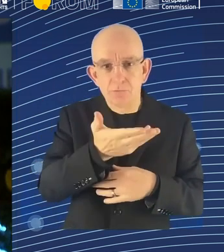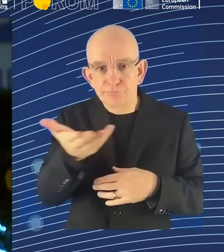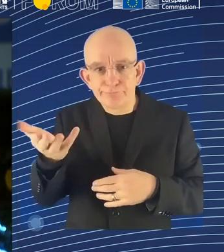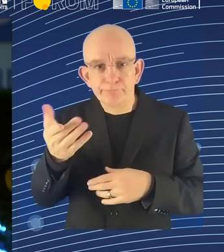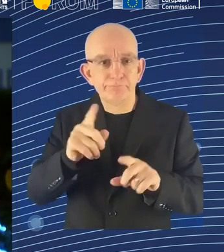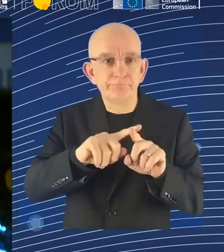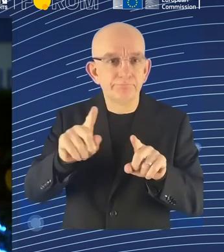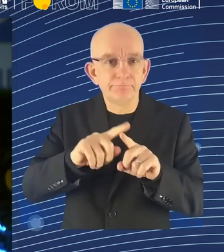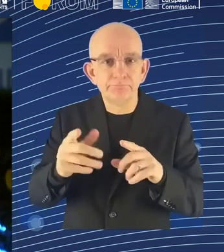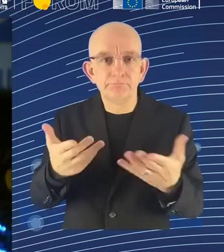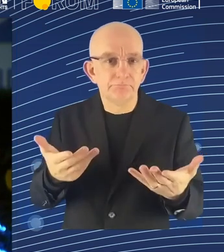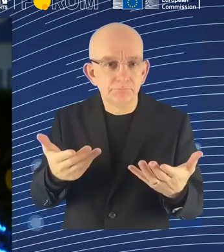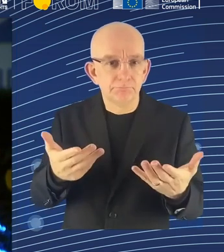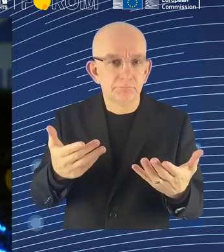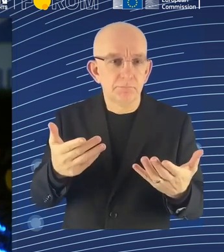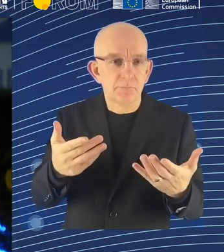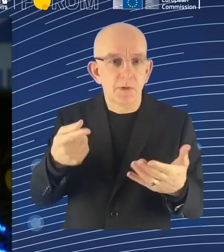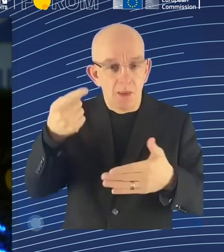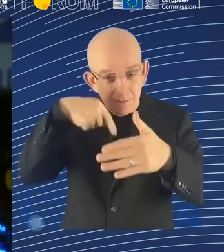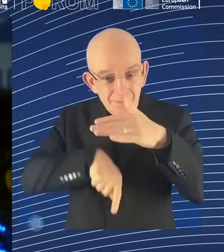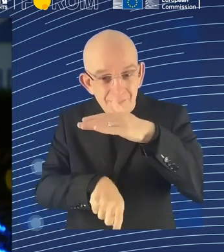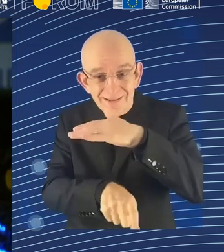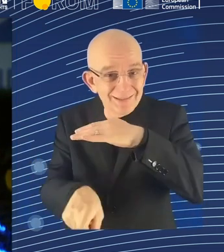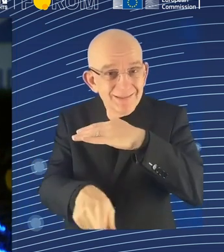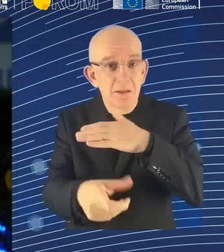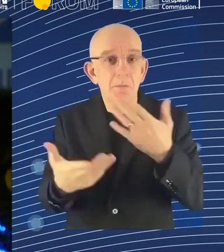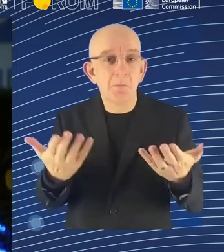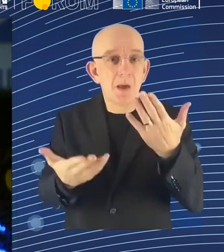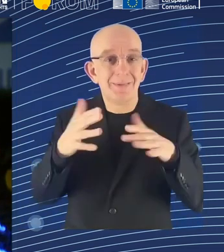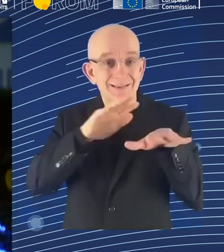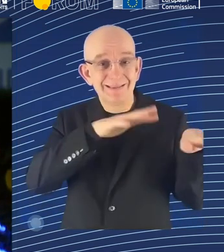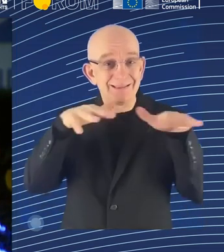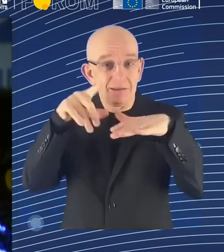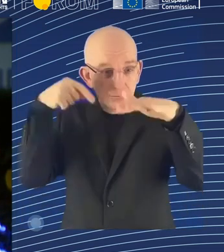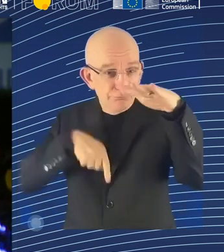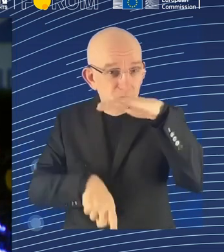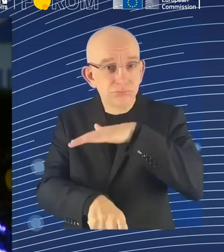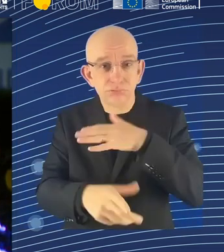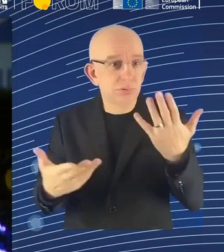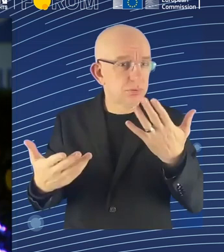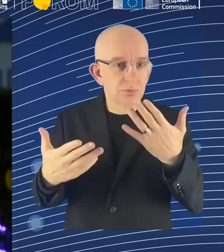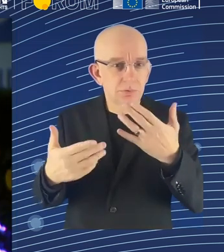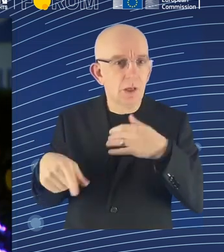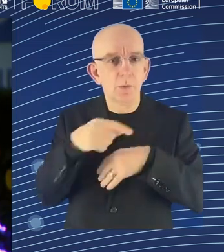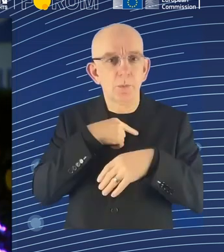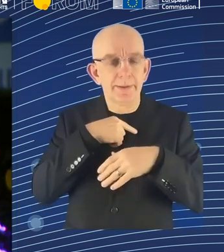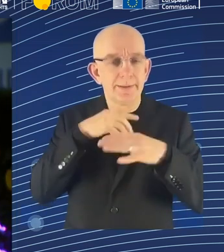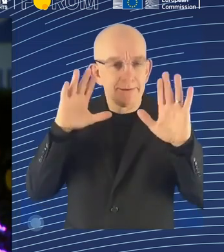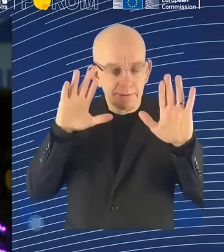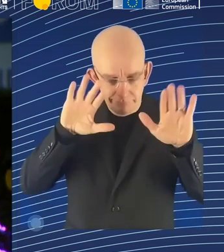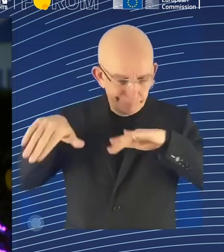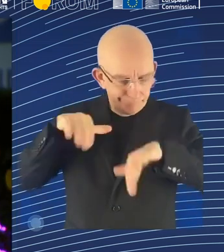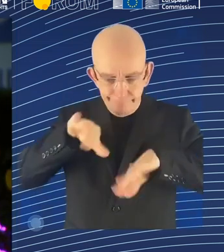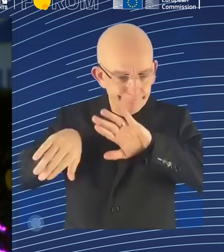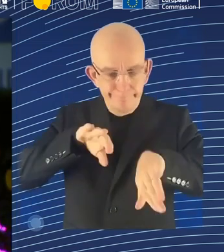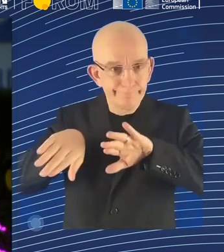know of any other democracy, including the United States, where this role and this connection are so strong and direct. We